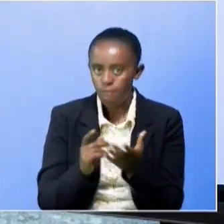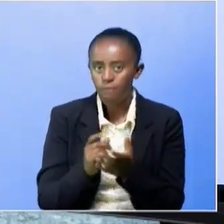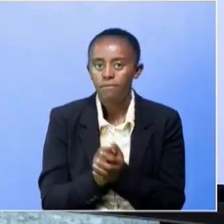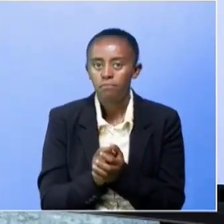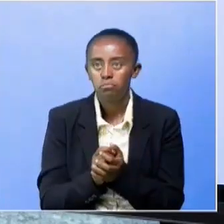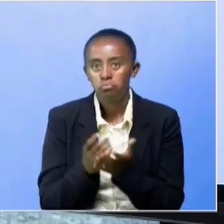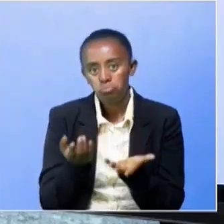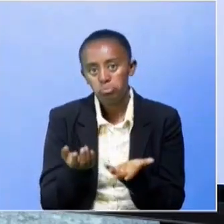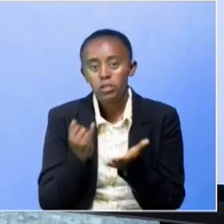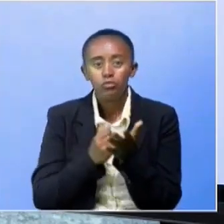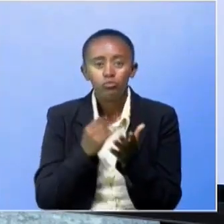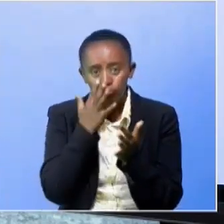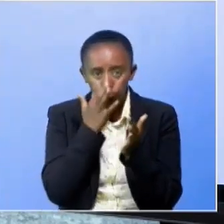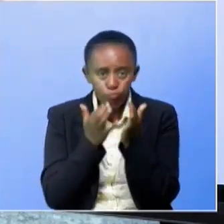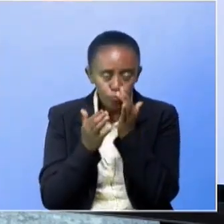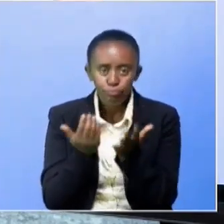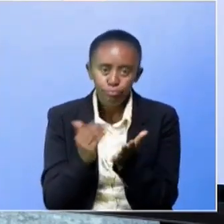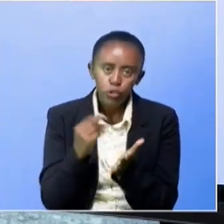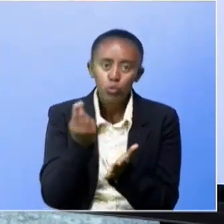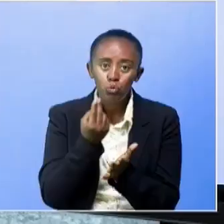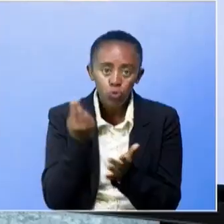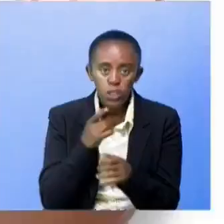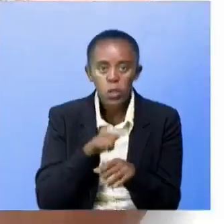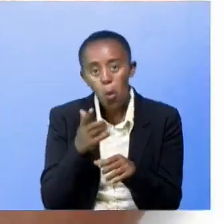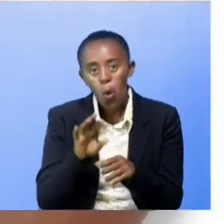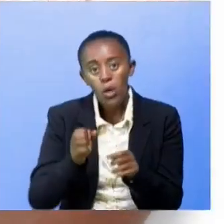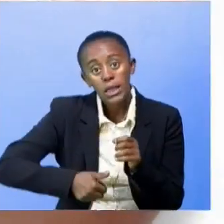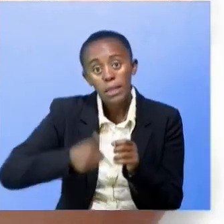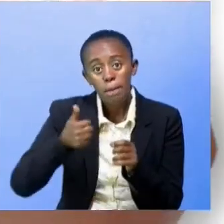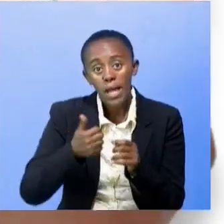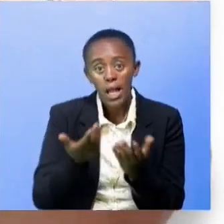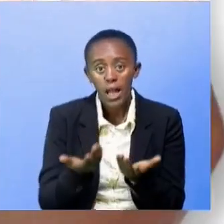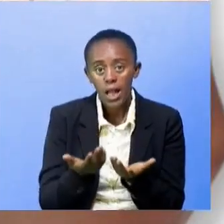It usually or typically